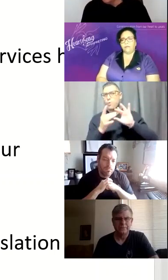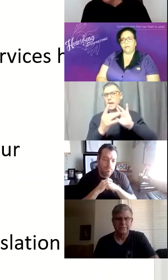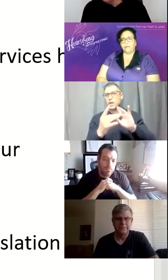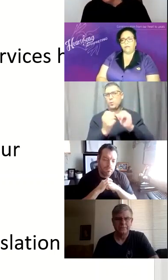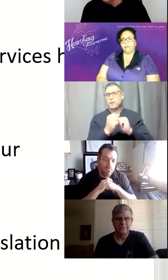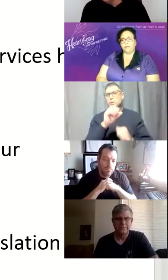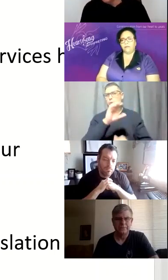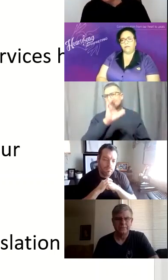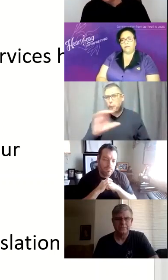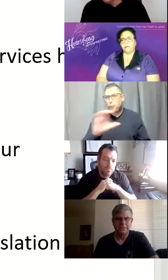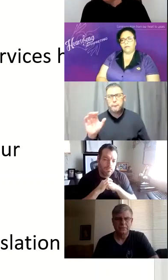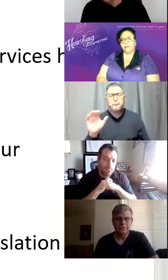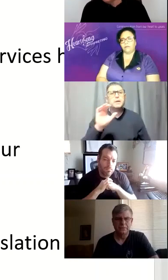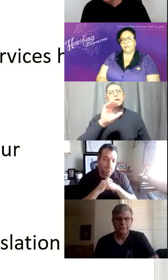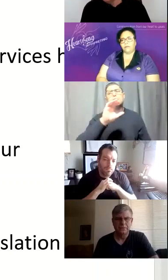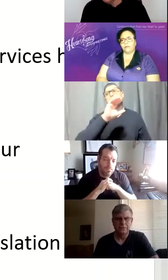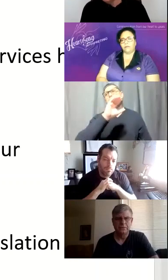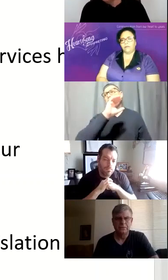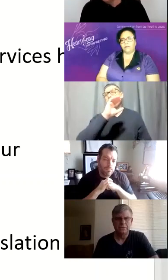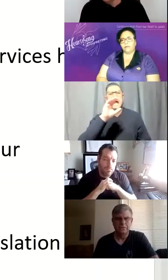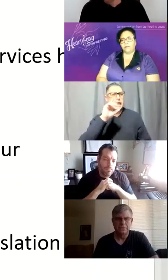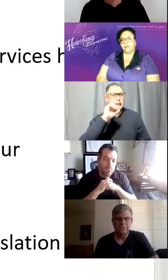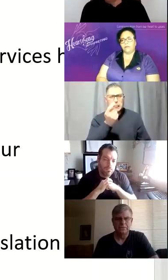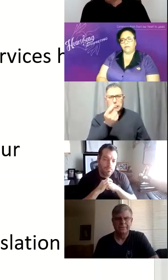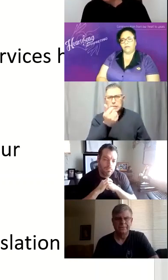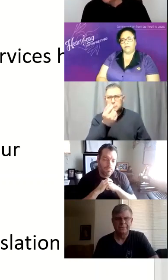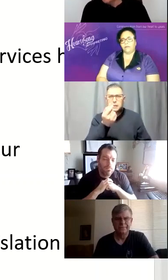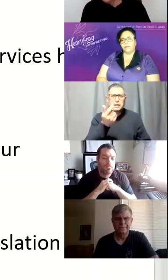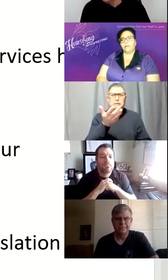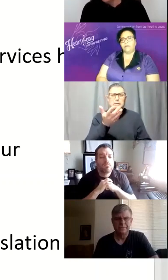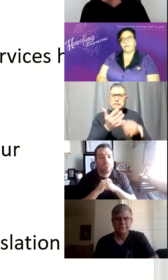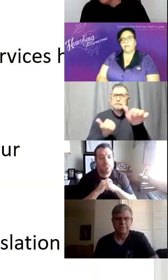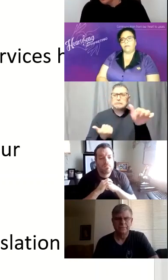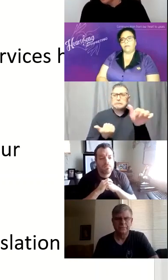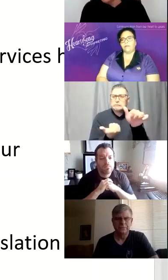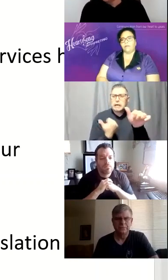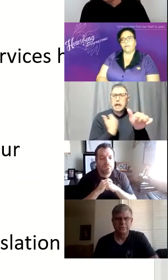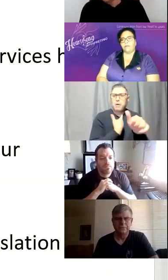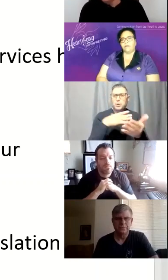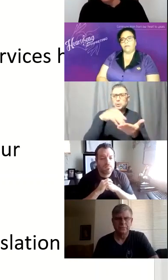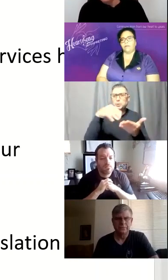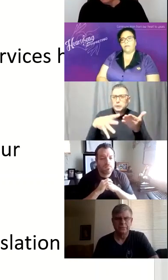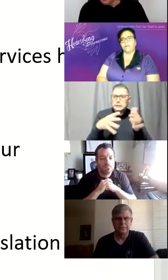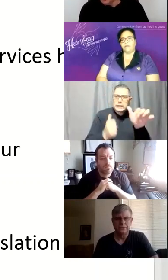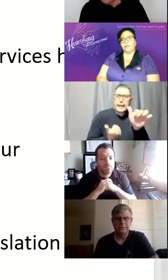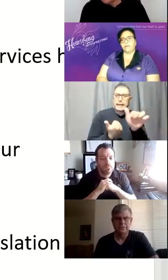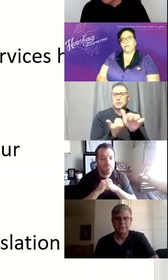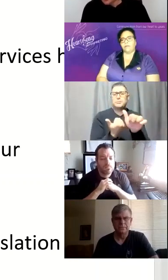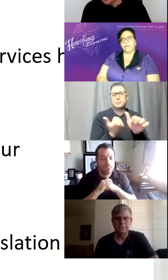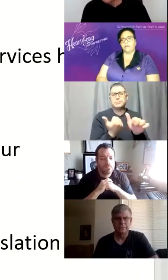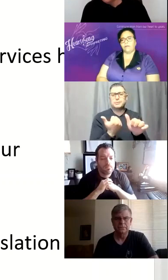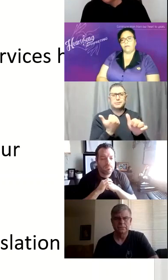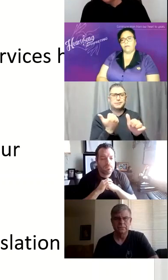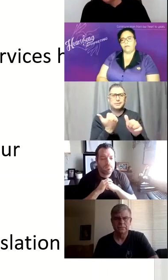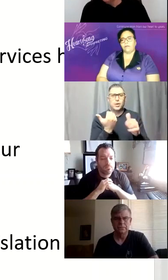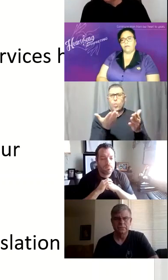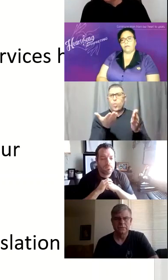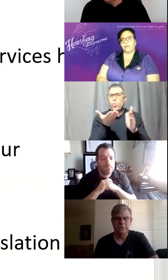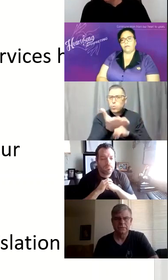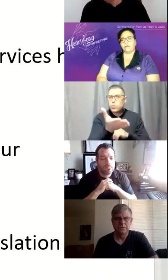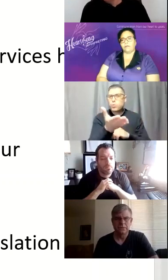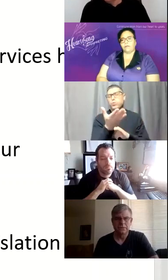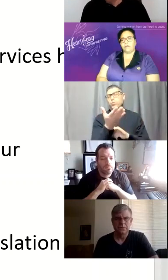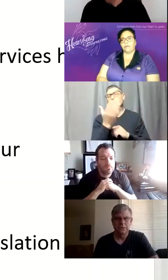I think it took a little bit of time for some of our students in ASL, not just at SCC, but around Southern California